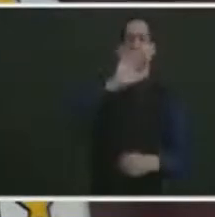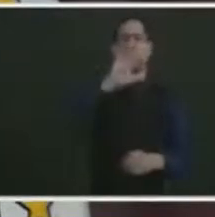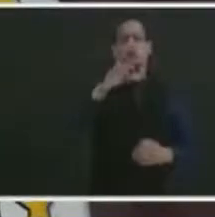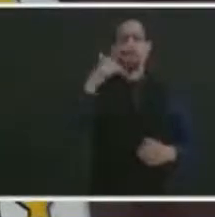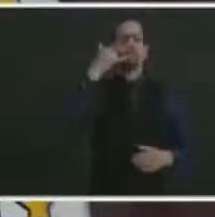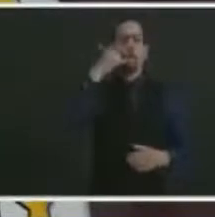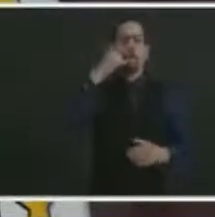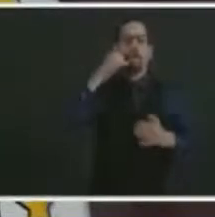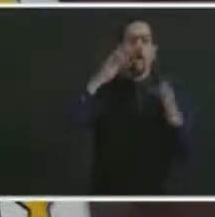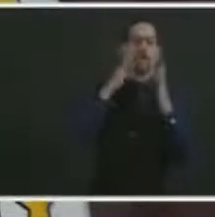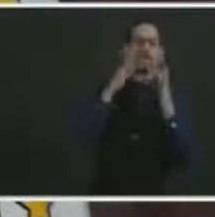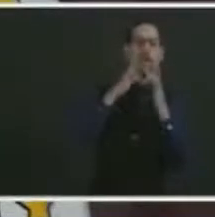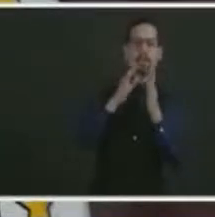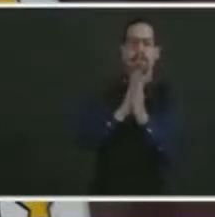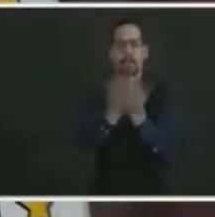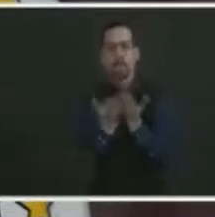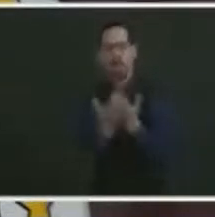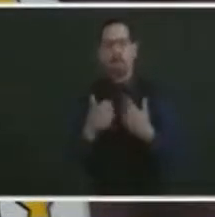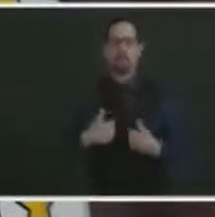phone.